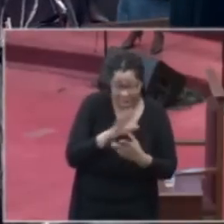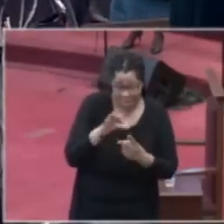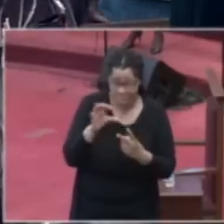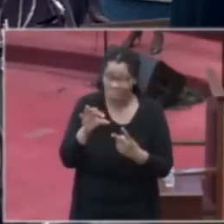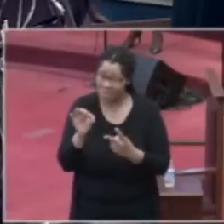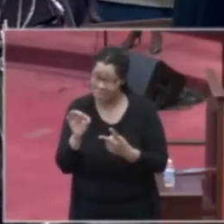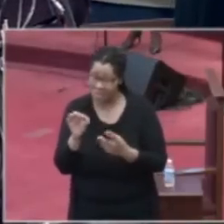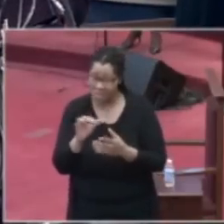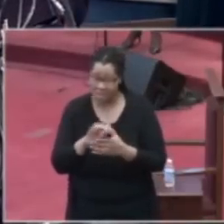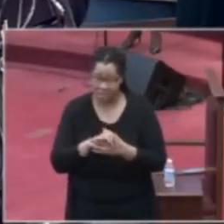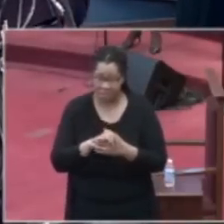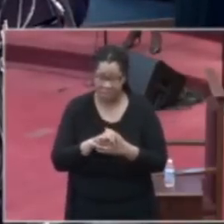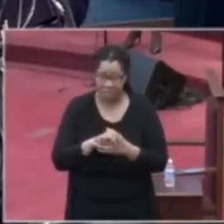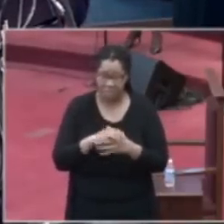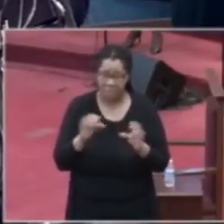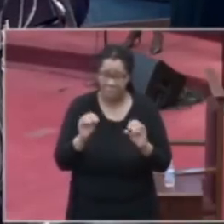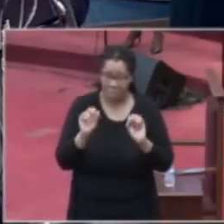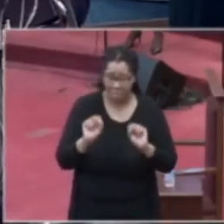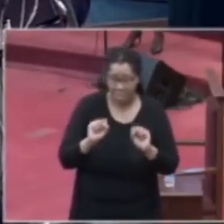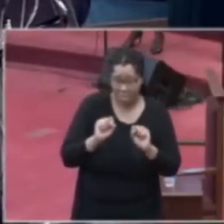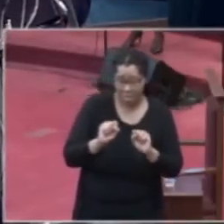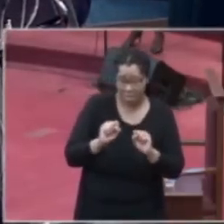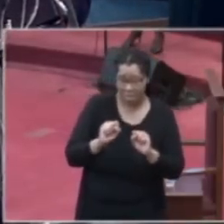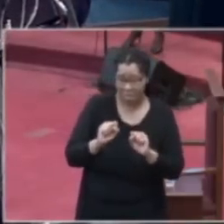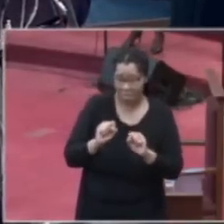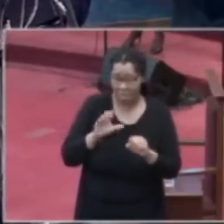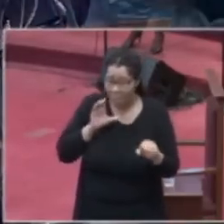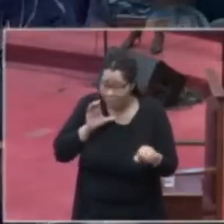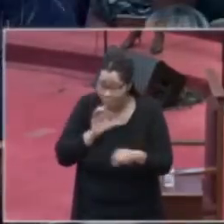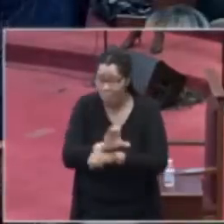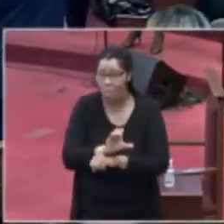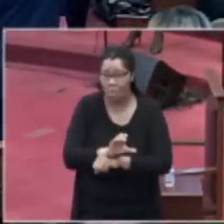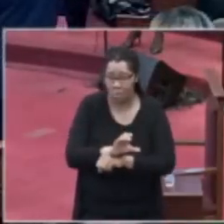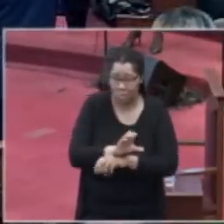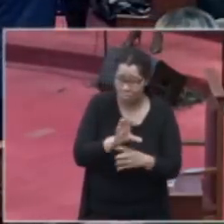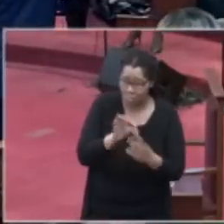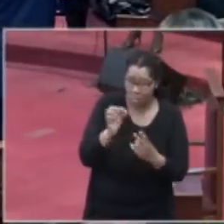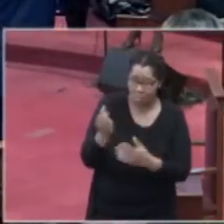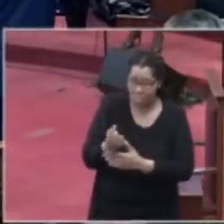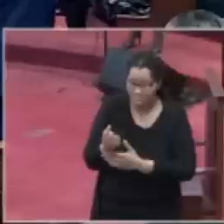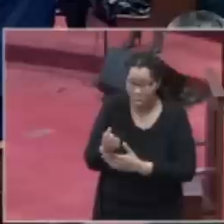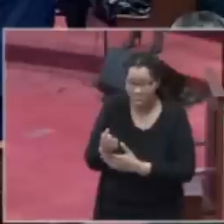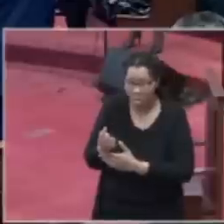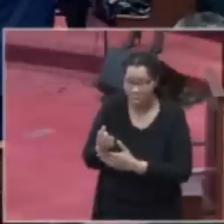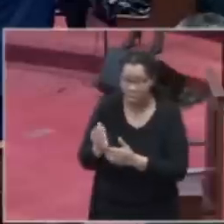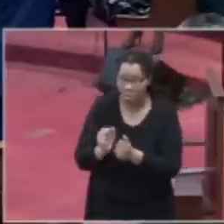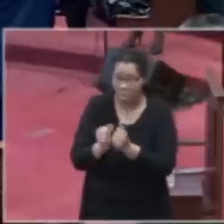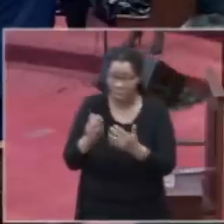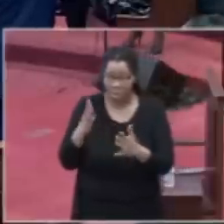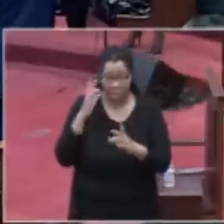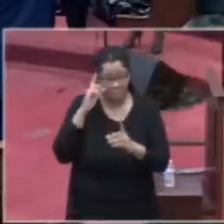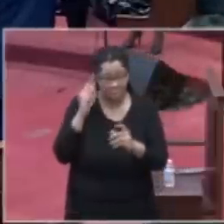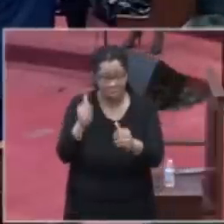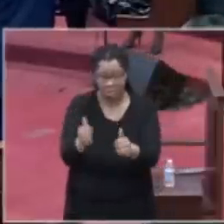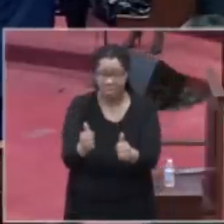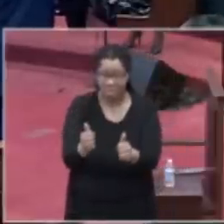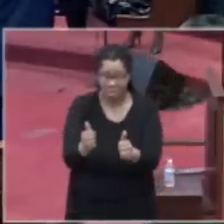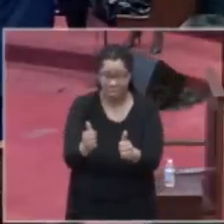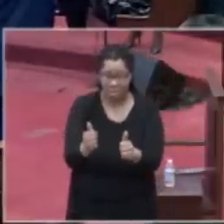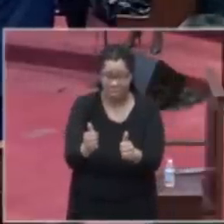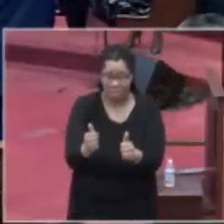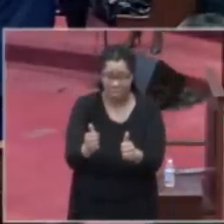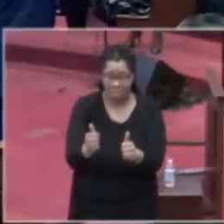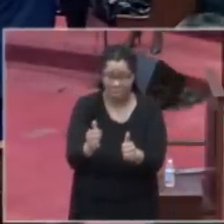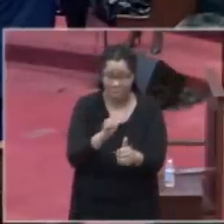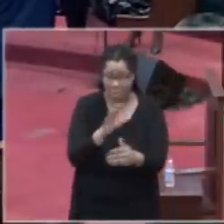choices. And nobody can make you make a choice unless you decide you're gonna